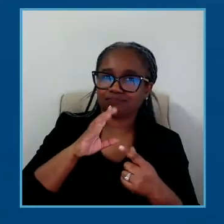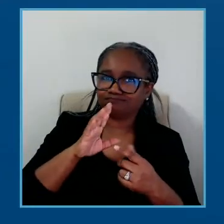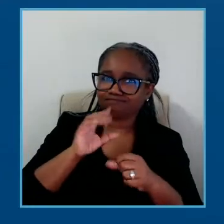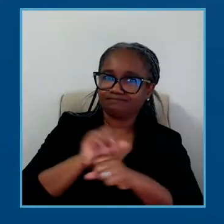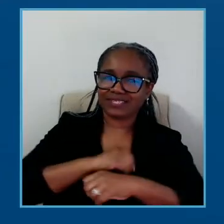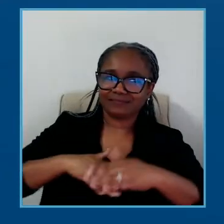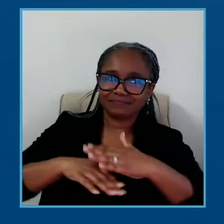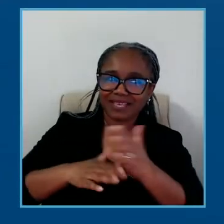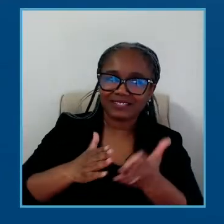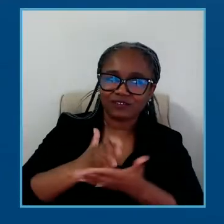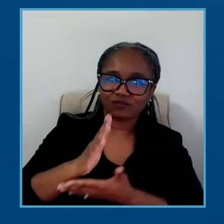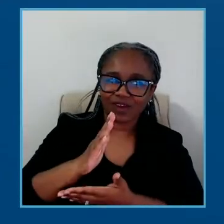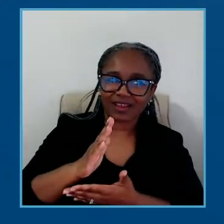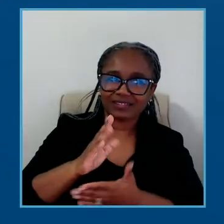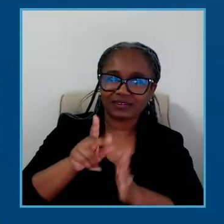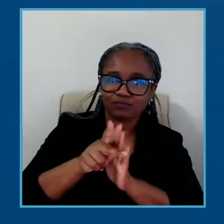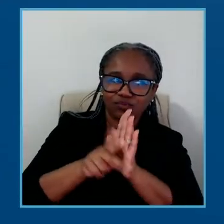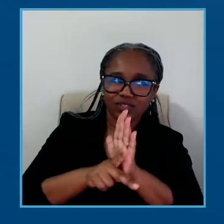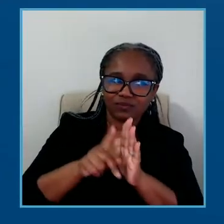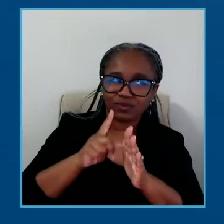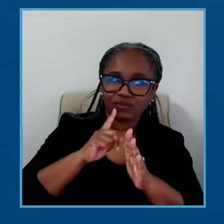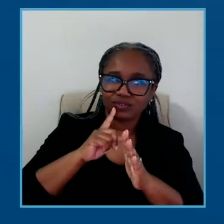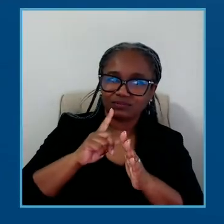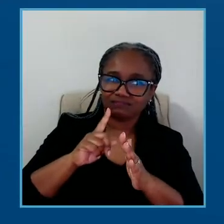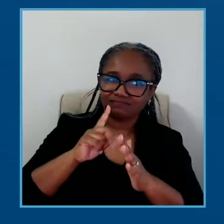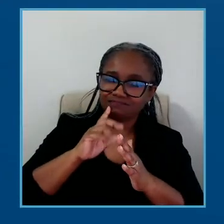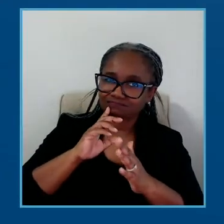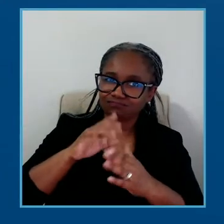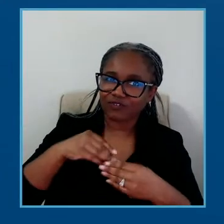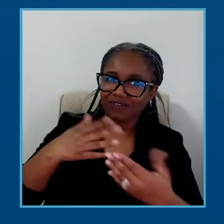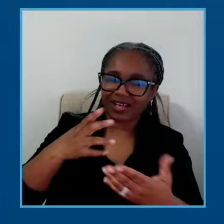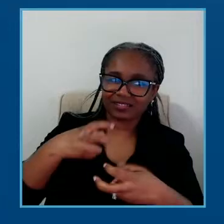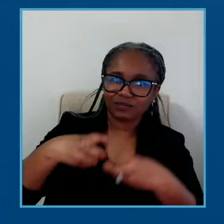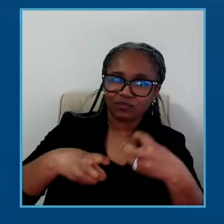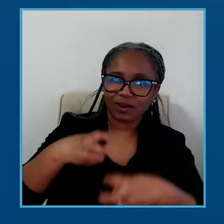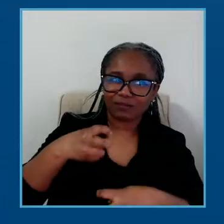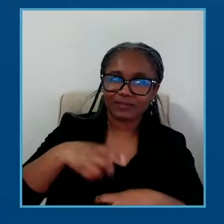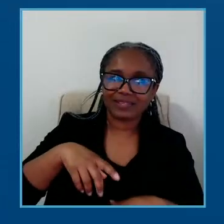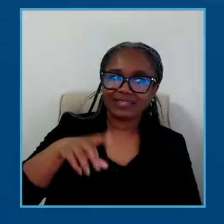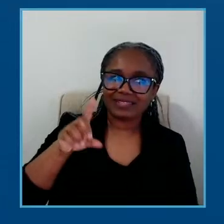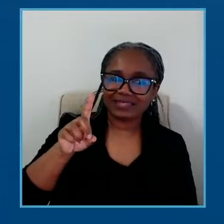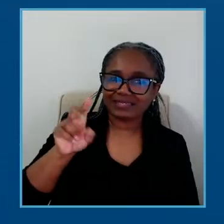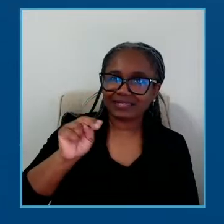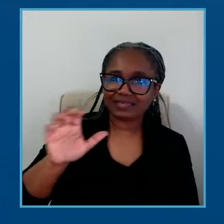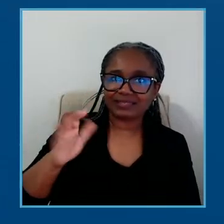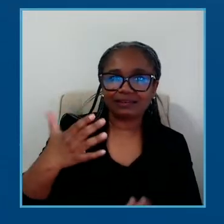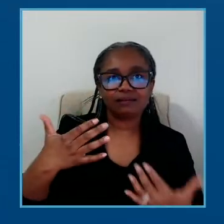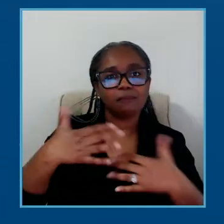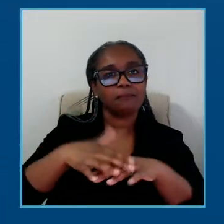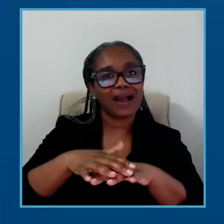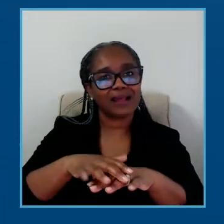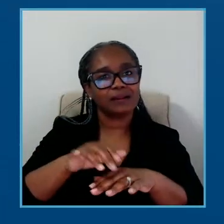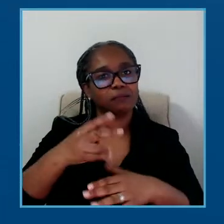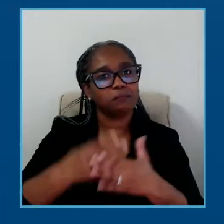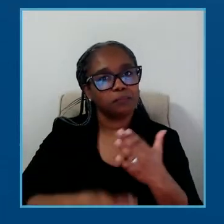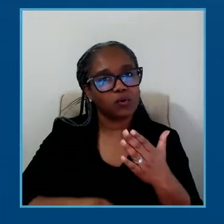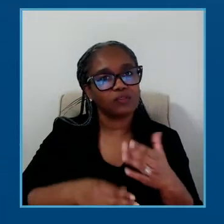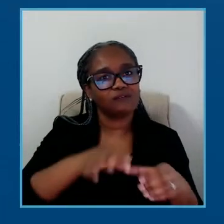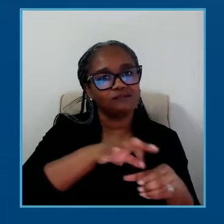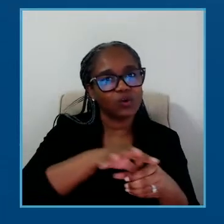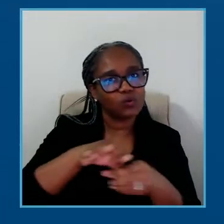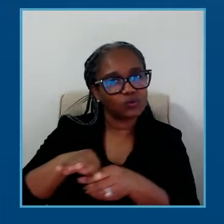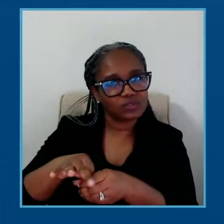problem. And that is that the DNC combined the votes on 2 separate questions in a way that prevents us from determining the will